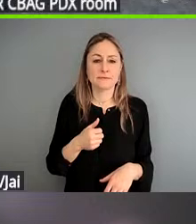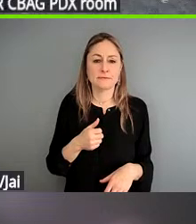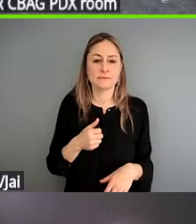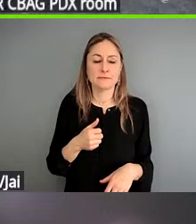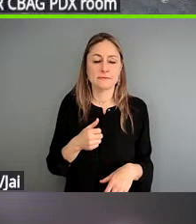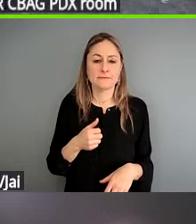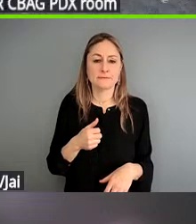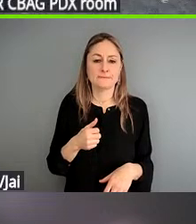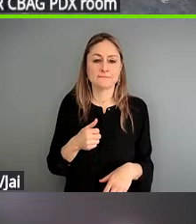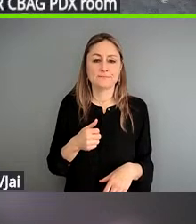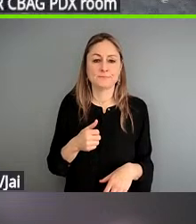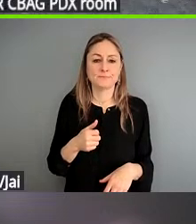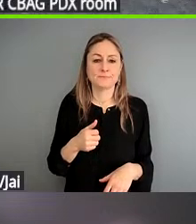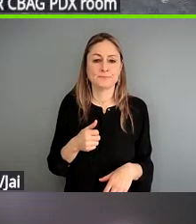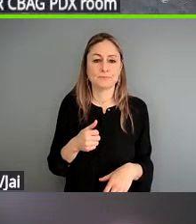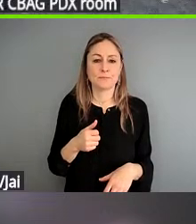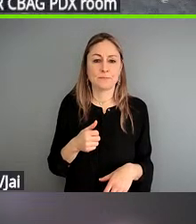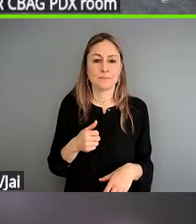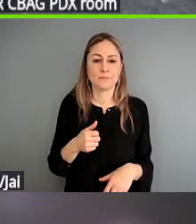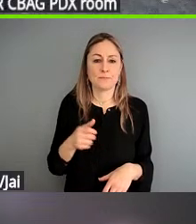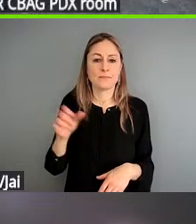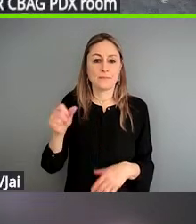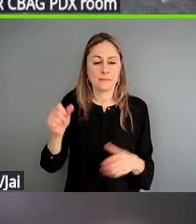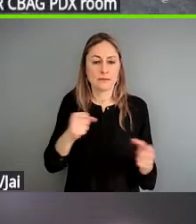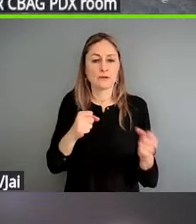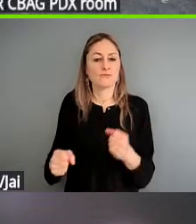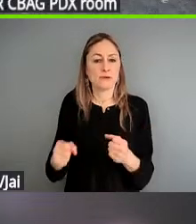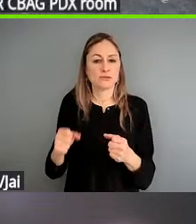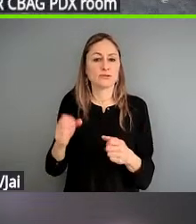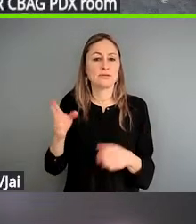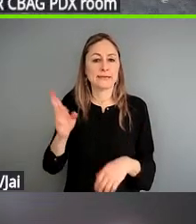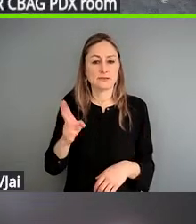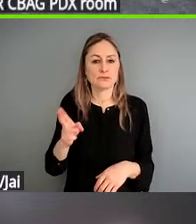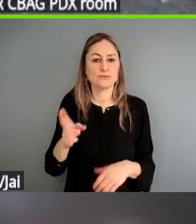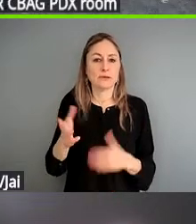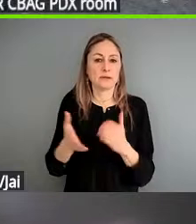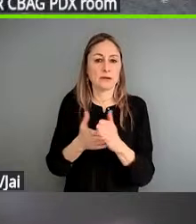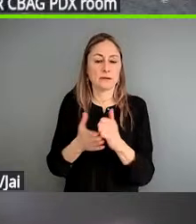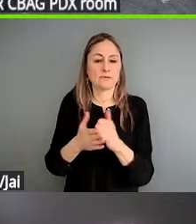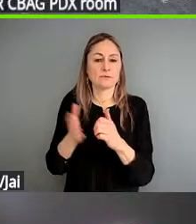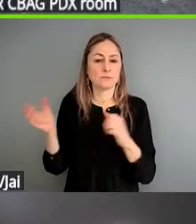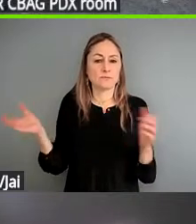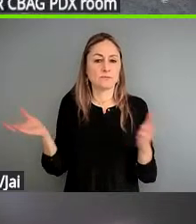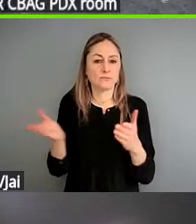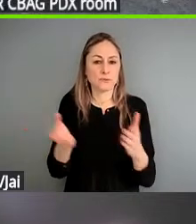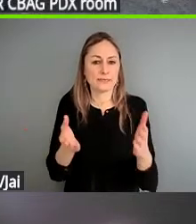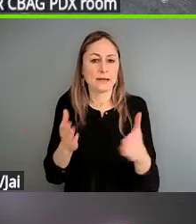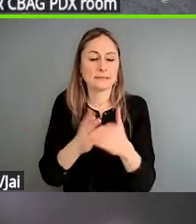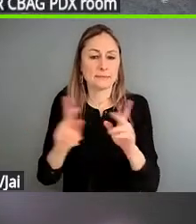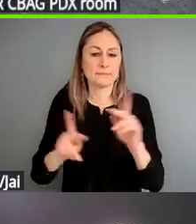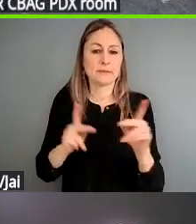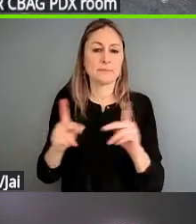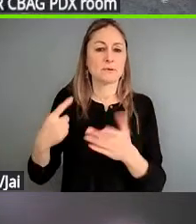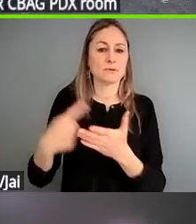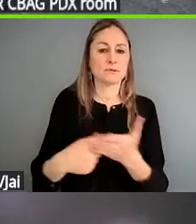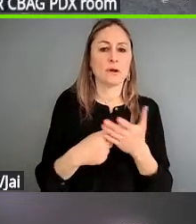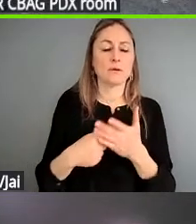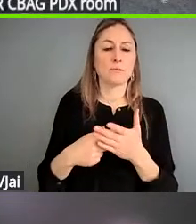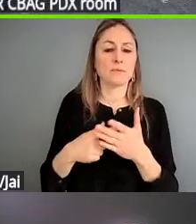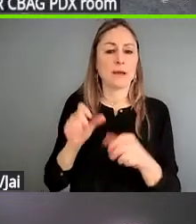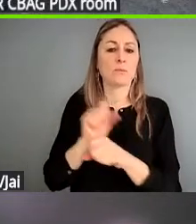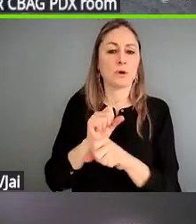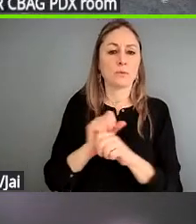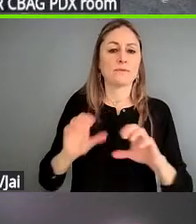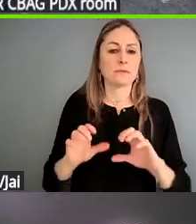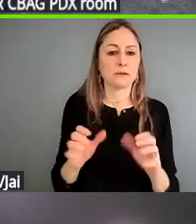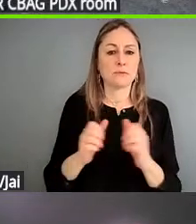So yes, I think there's a rich history, and at some point it may be useful to bring down some folks and talk with Ryan and others about work we've done around